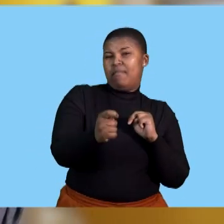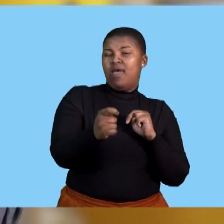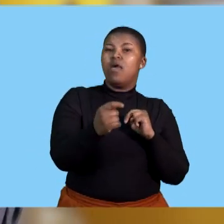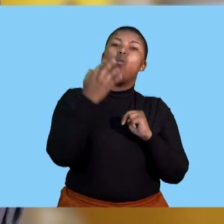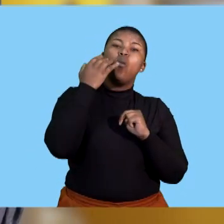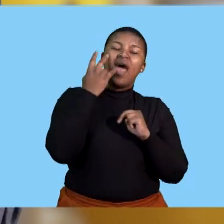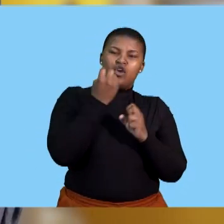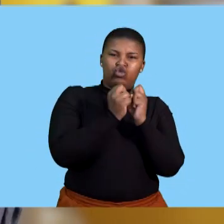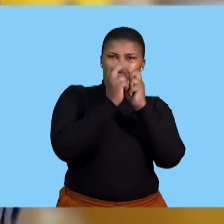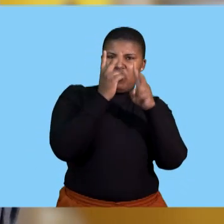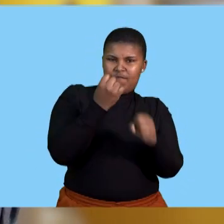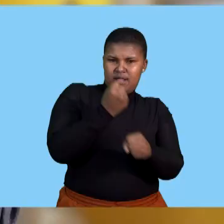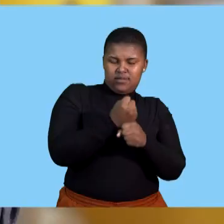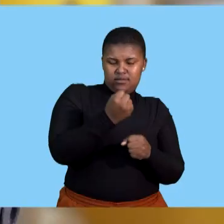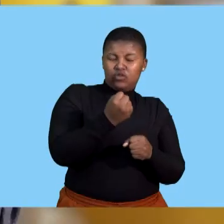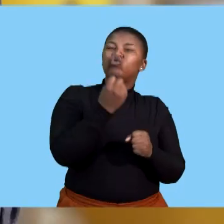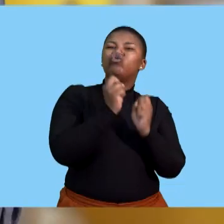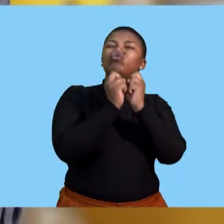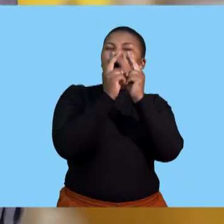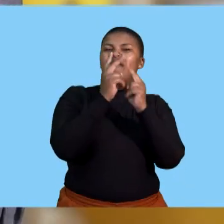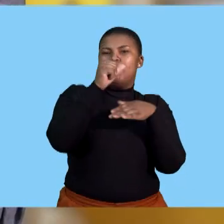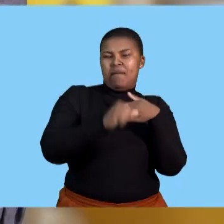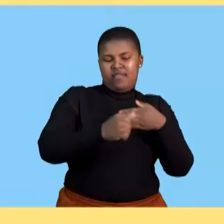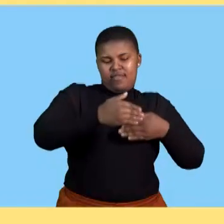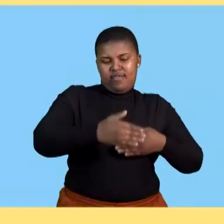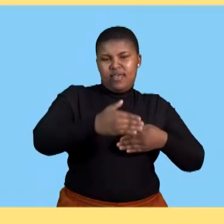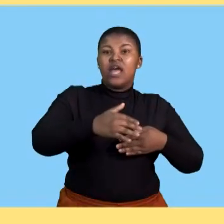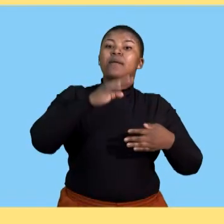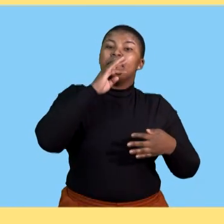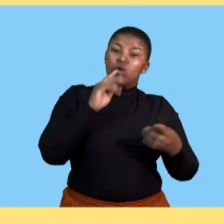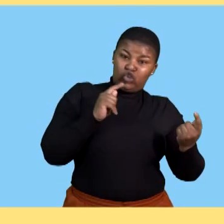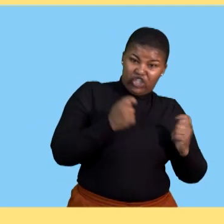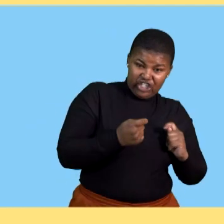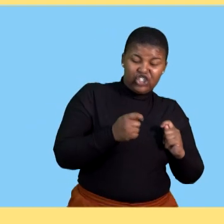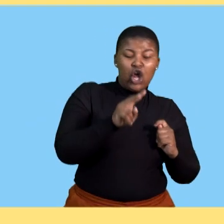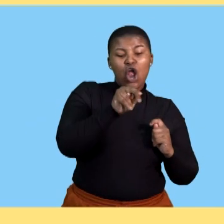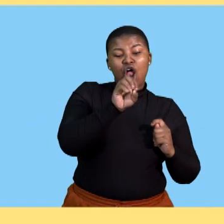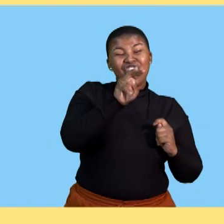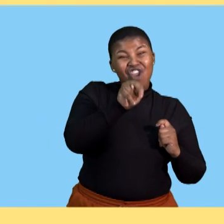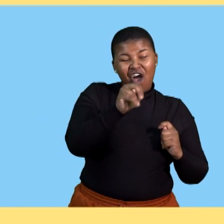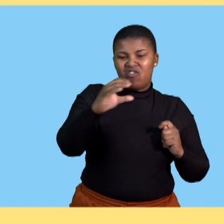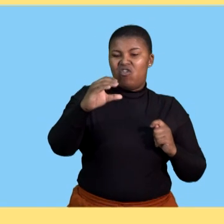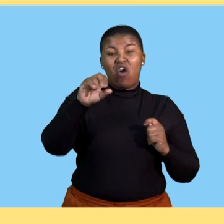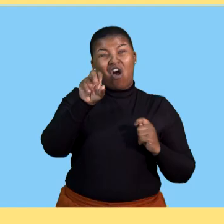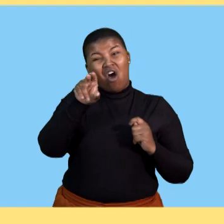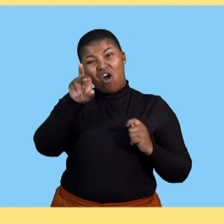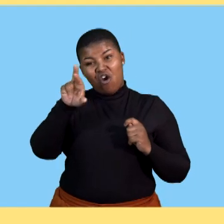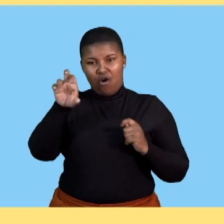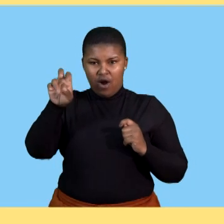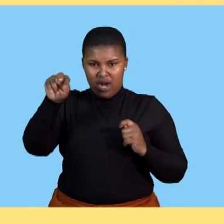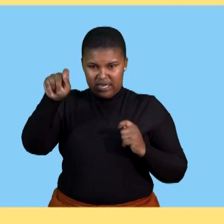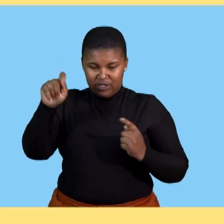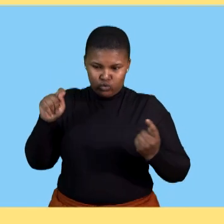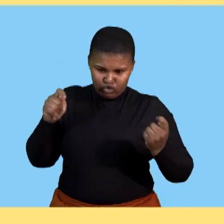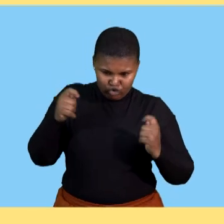within the next 12 months will stop being a non-current liability. It will stop being a non-current